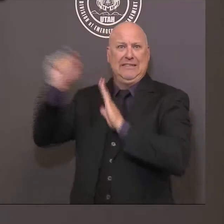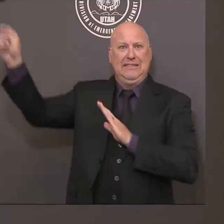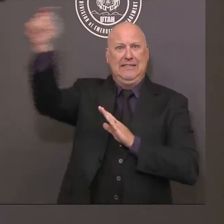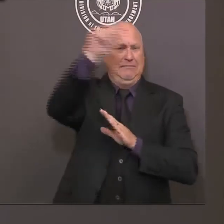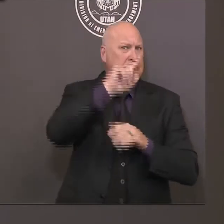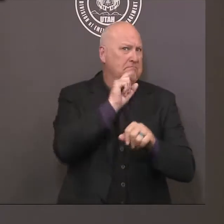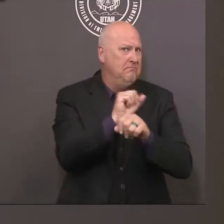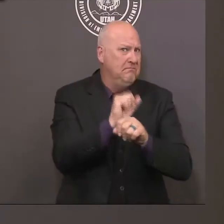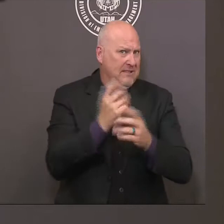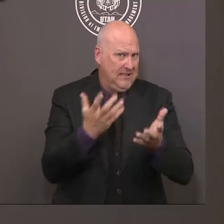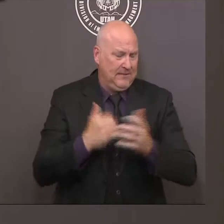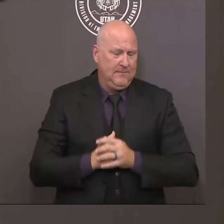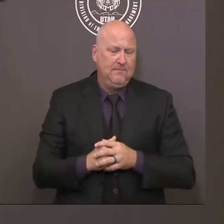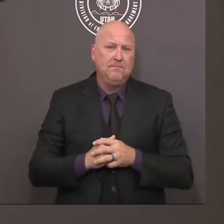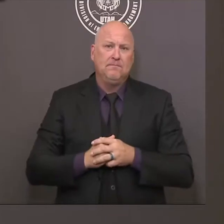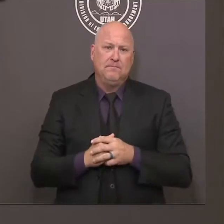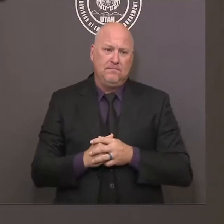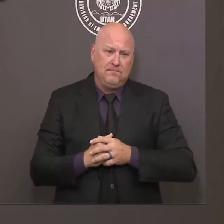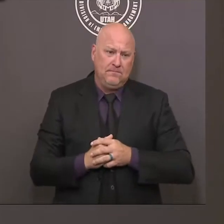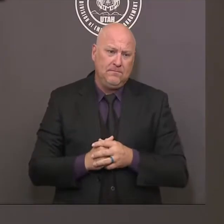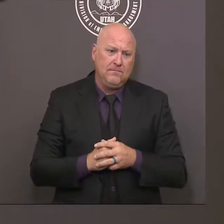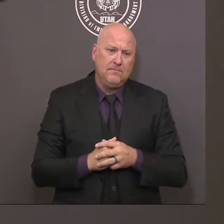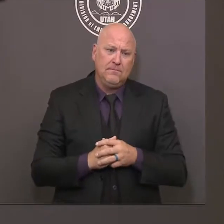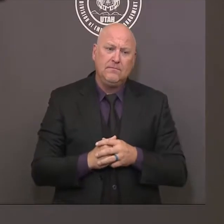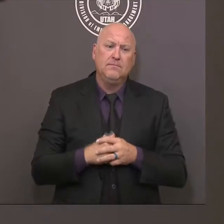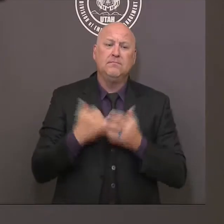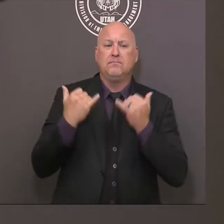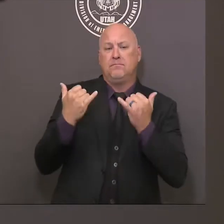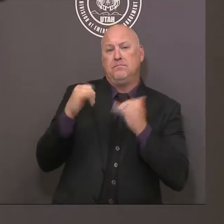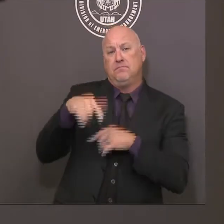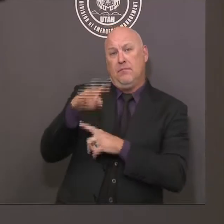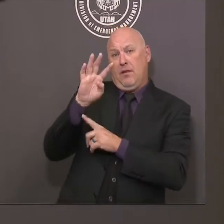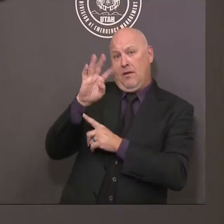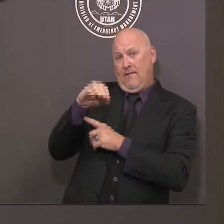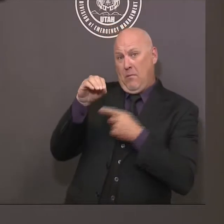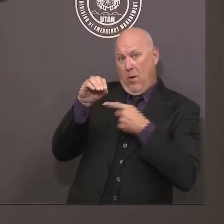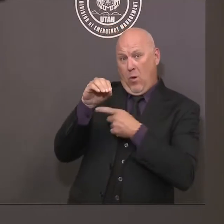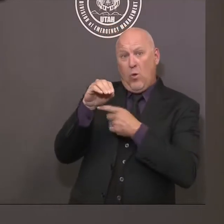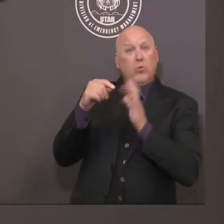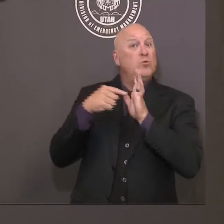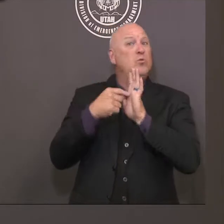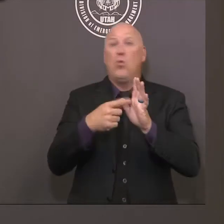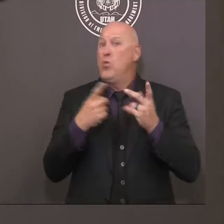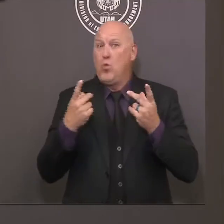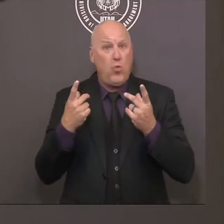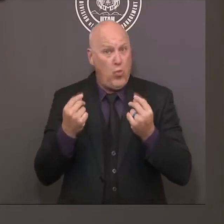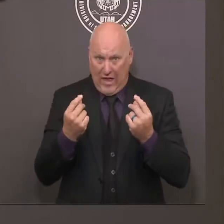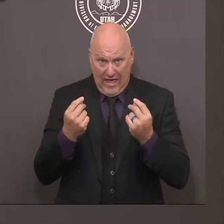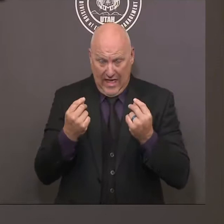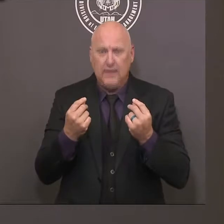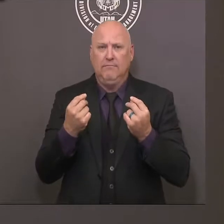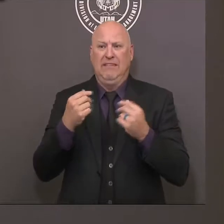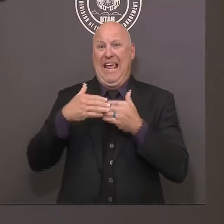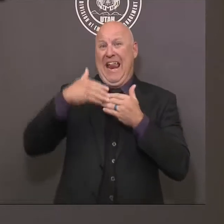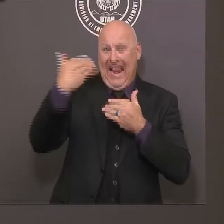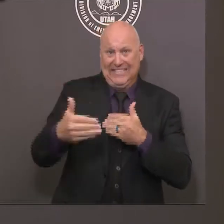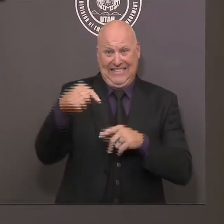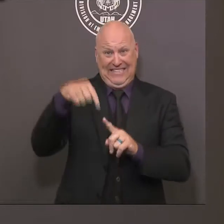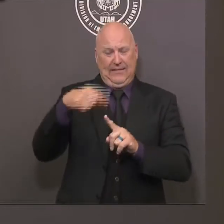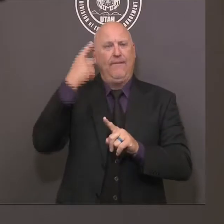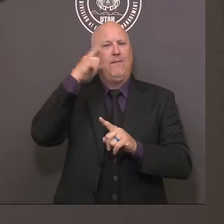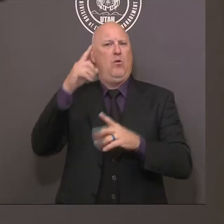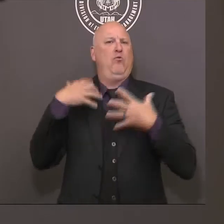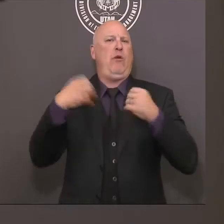the essence of Volume 4 here. It has us consider what is the most important things. What are our priorities that we need to take